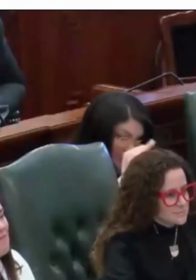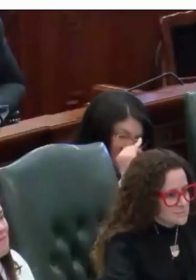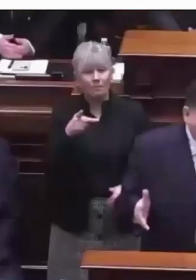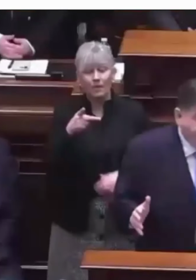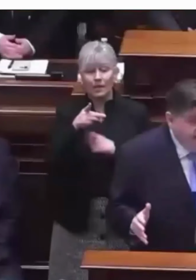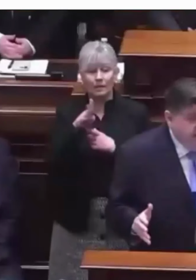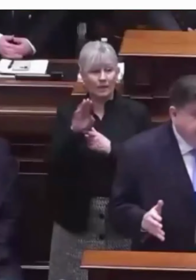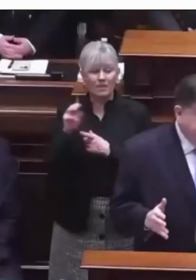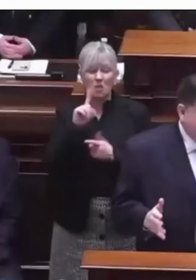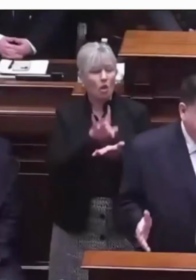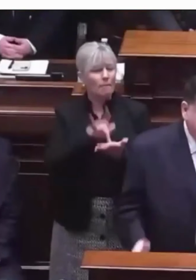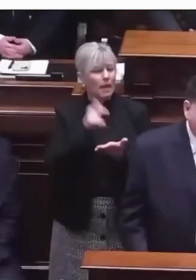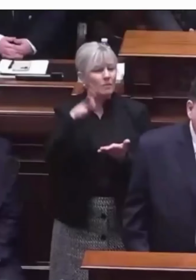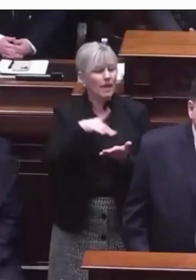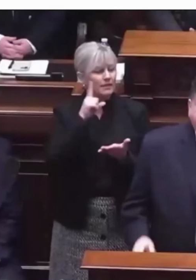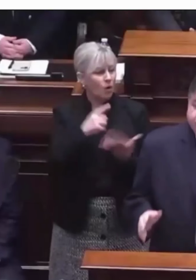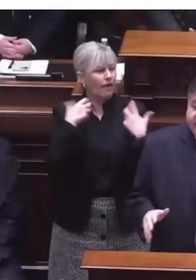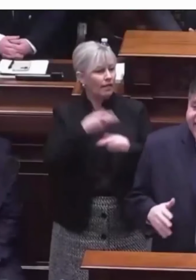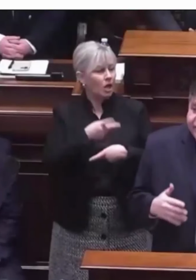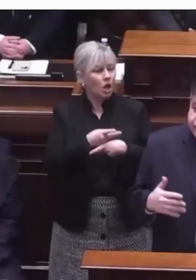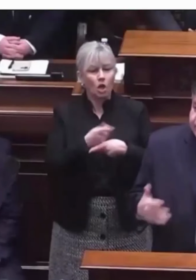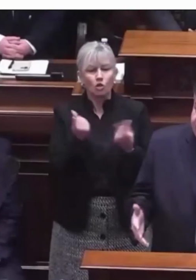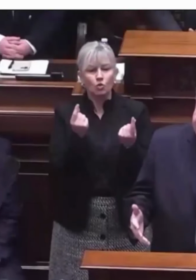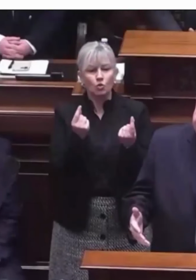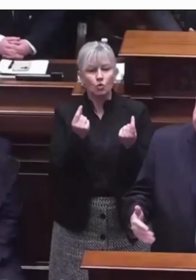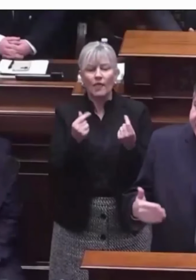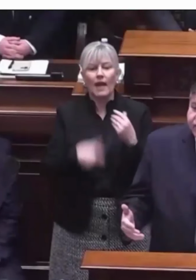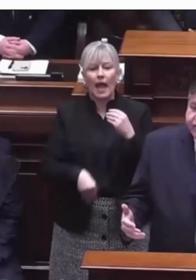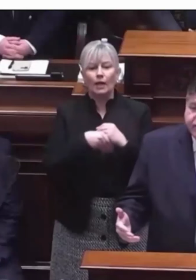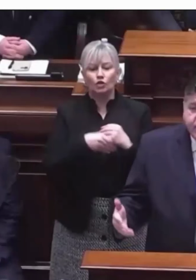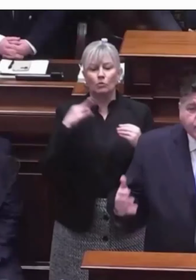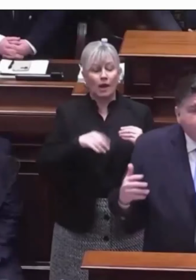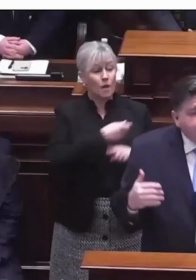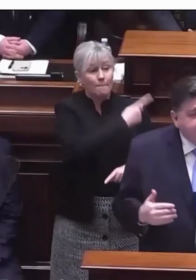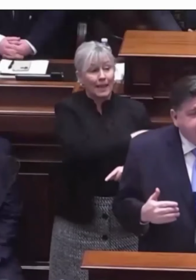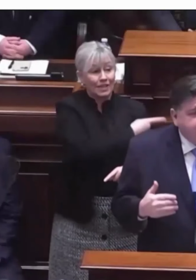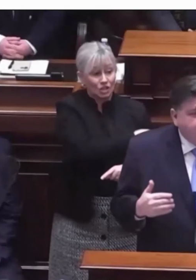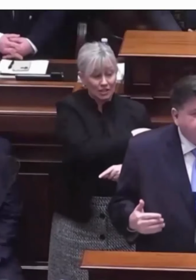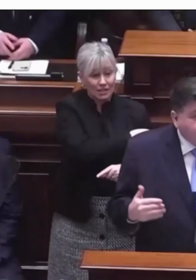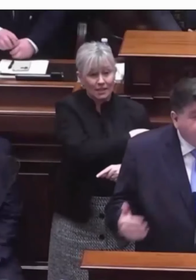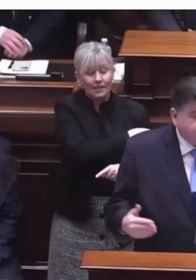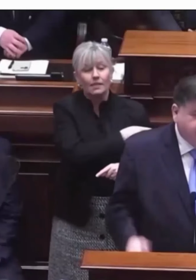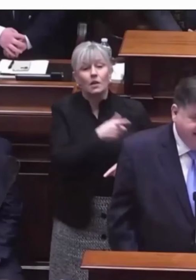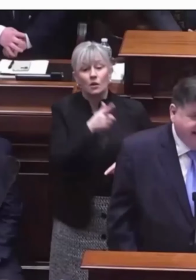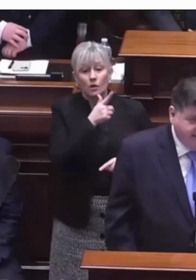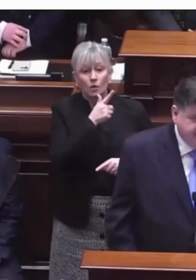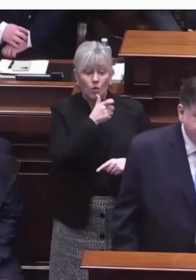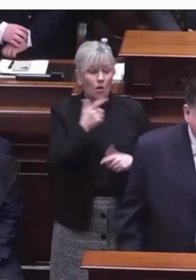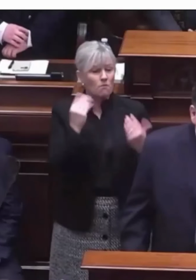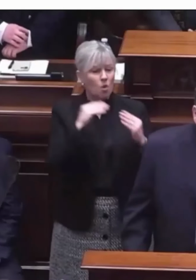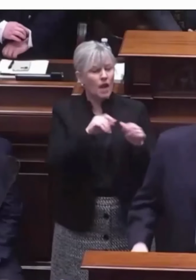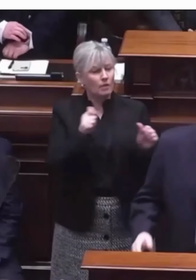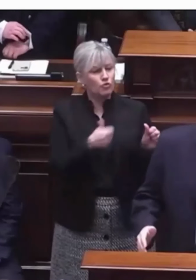PBMs are middlemen in the healthcare industry. They extract extra profit from patients through opaque and often predatory